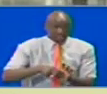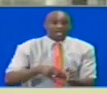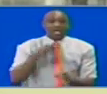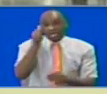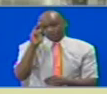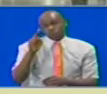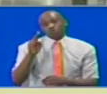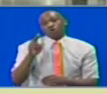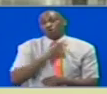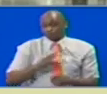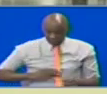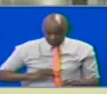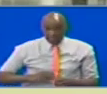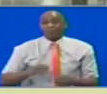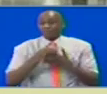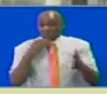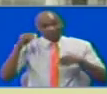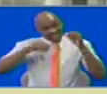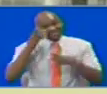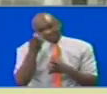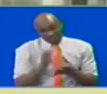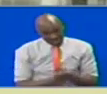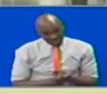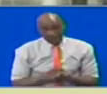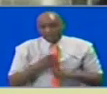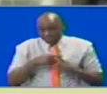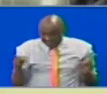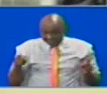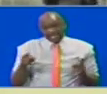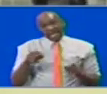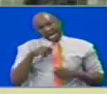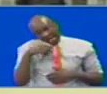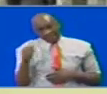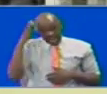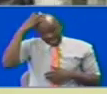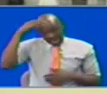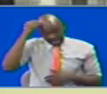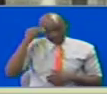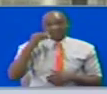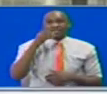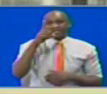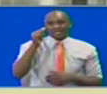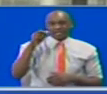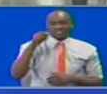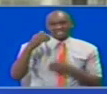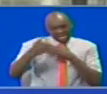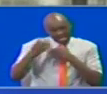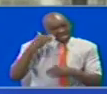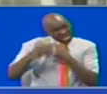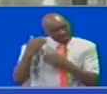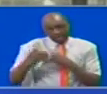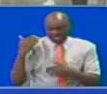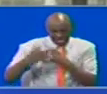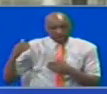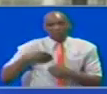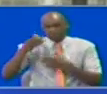the AU before that election takes place. The Sahrawi Arab Democratic Republic, a neighbor to Morocco, has vehemently opposed